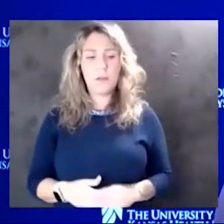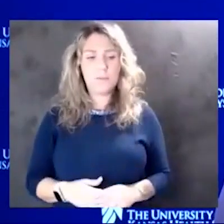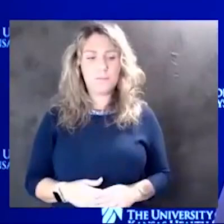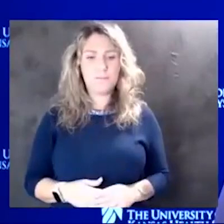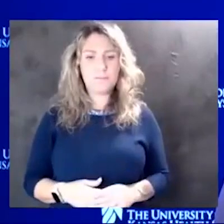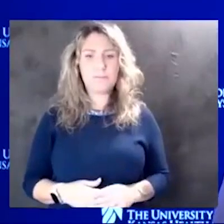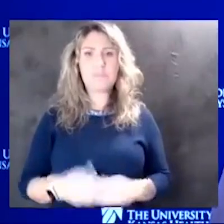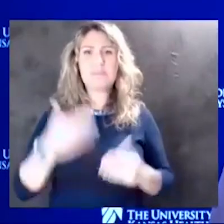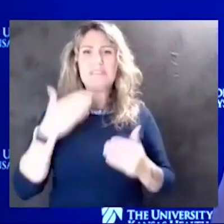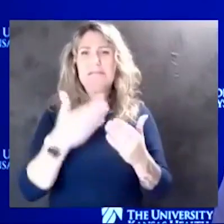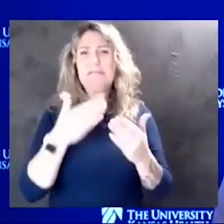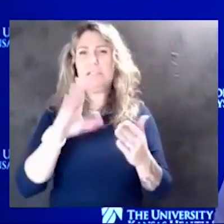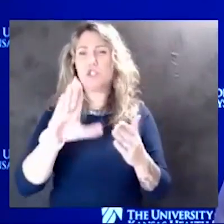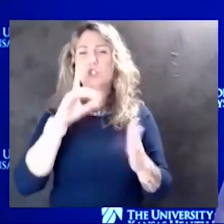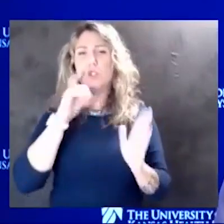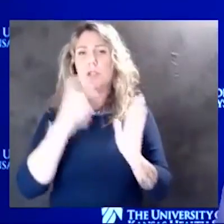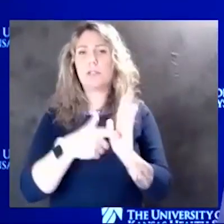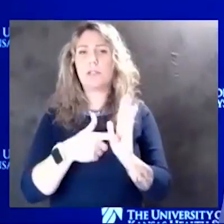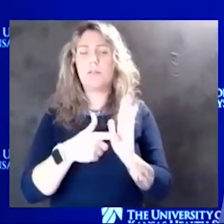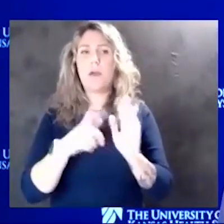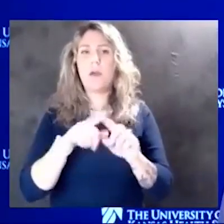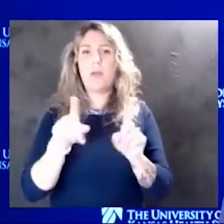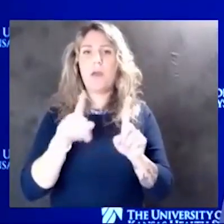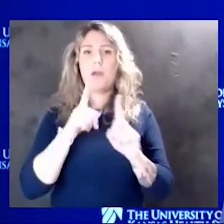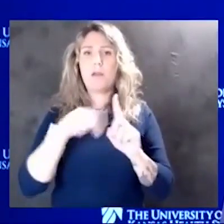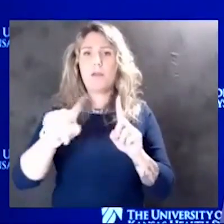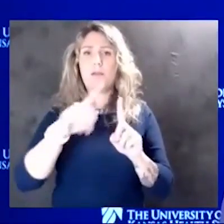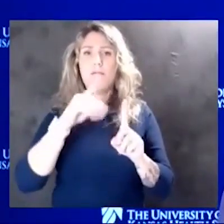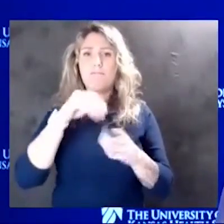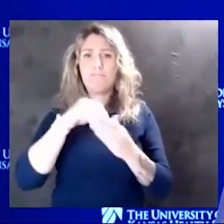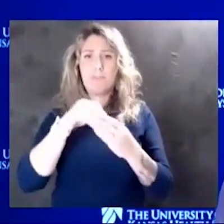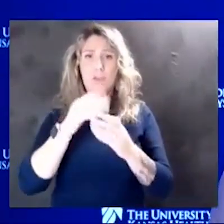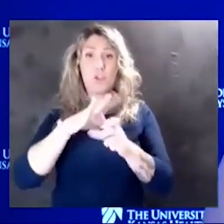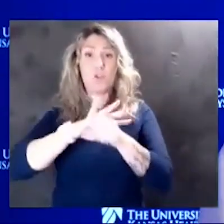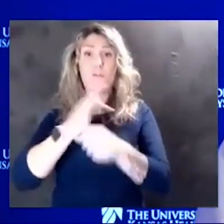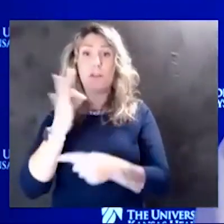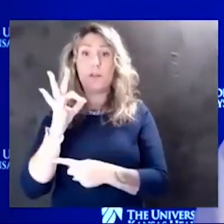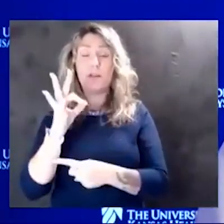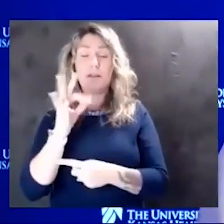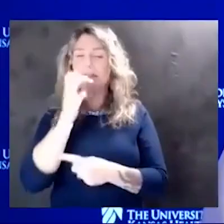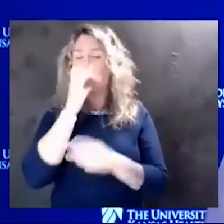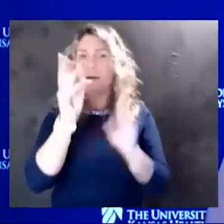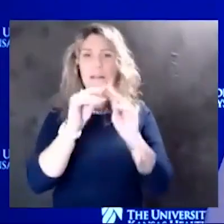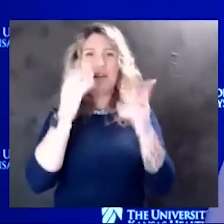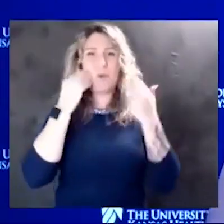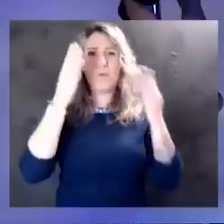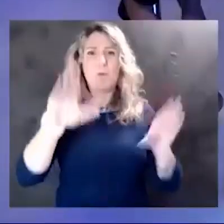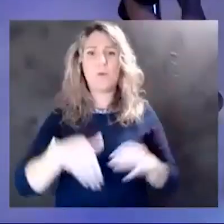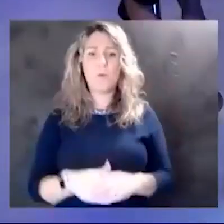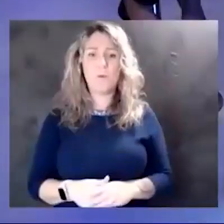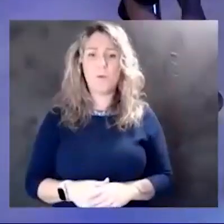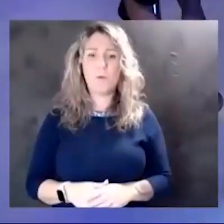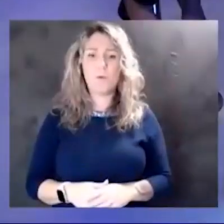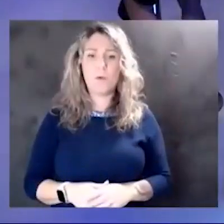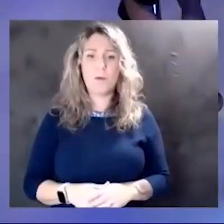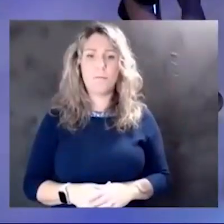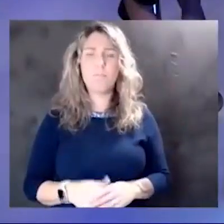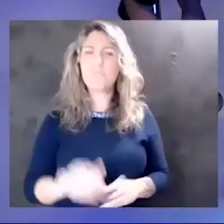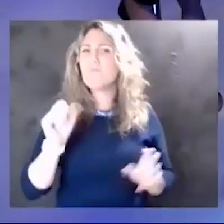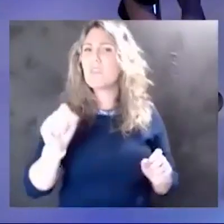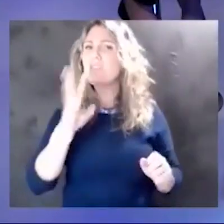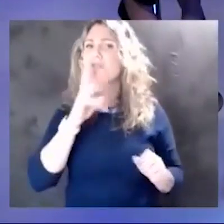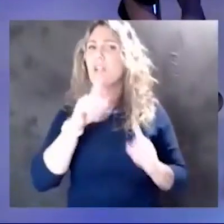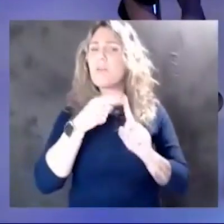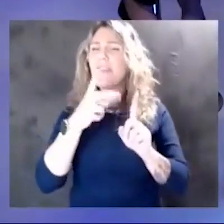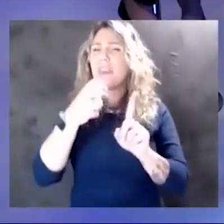identifier here. But are they in for COVID? It's unclear. I don't know that. Can we tackle this question about your transmissibility for just a second, too? Because I think